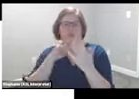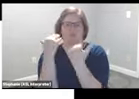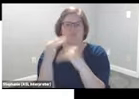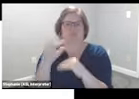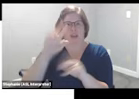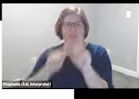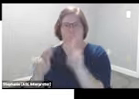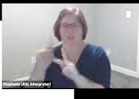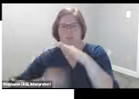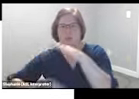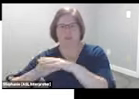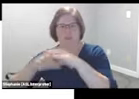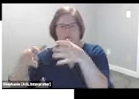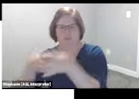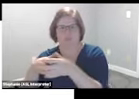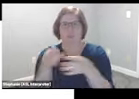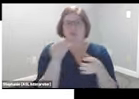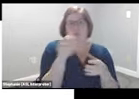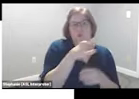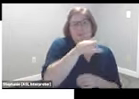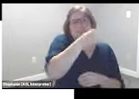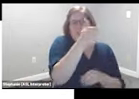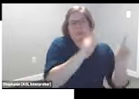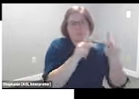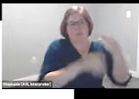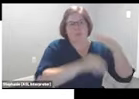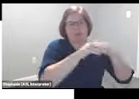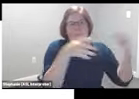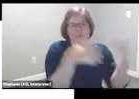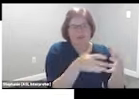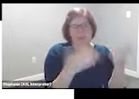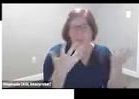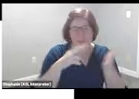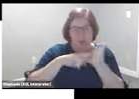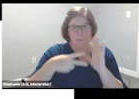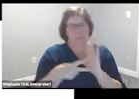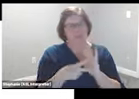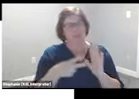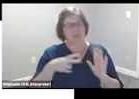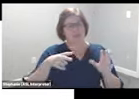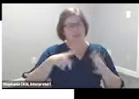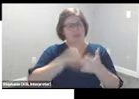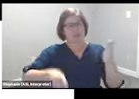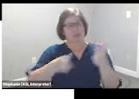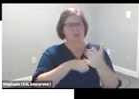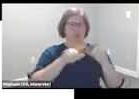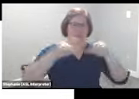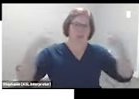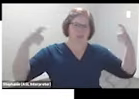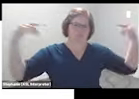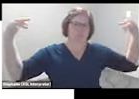10 people or 20 people are okay. But you think about that, and what that means is we're canceling symposia, we're canceling colloquia, we're